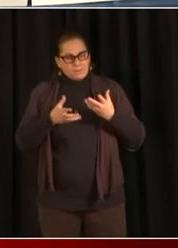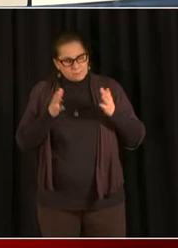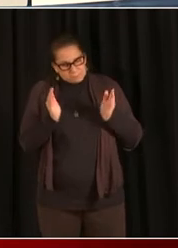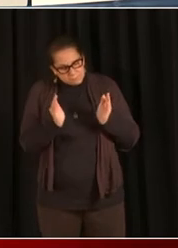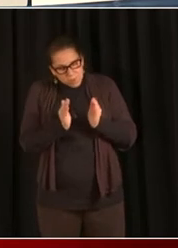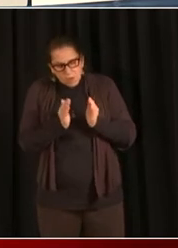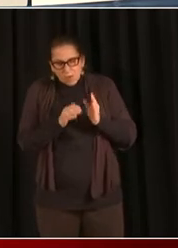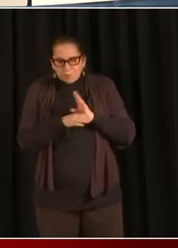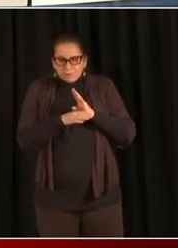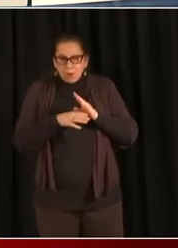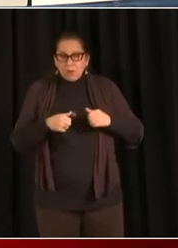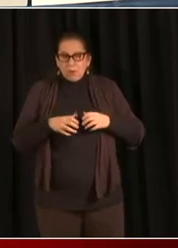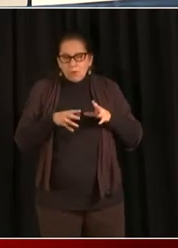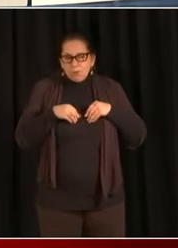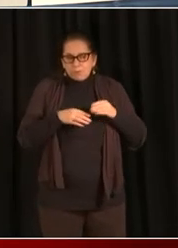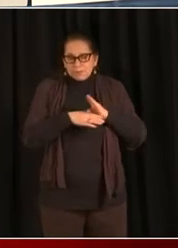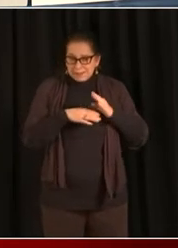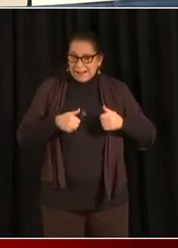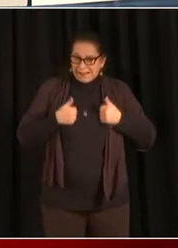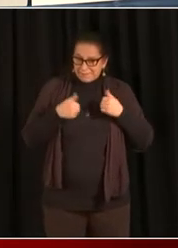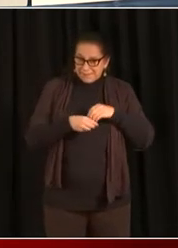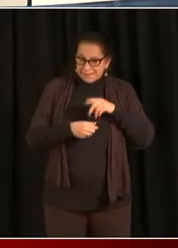then the third component is being an